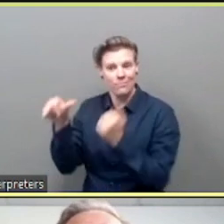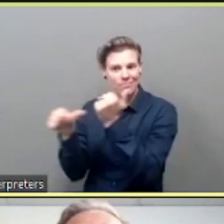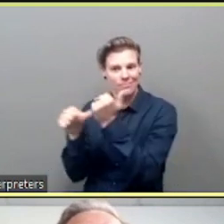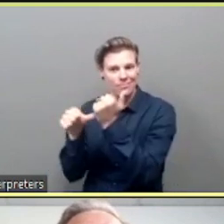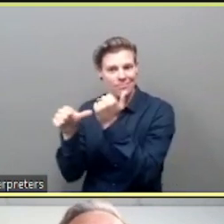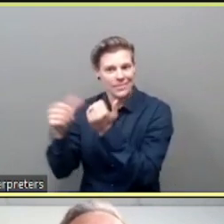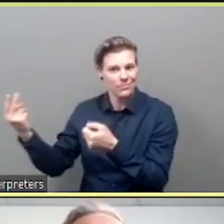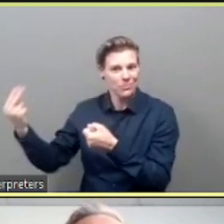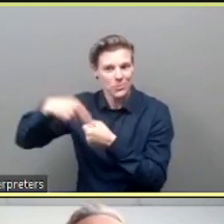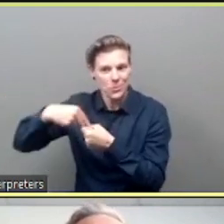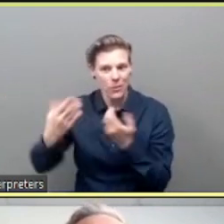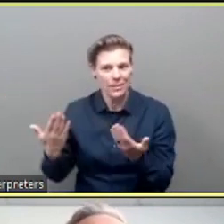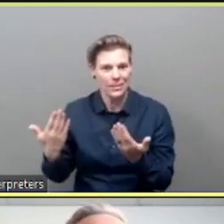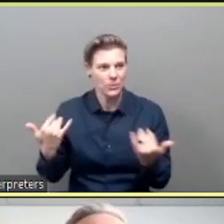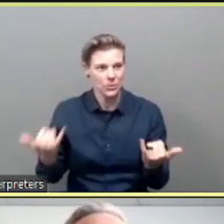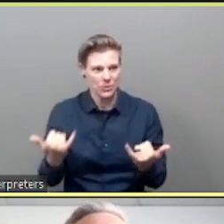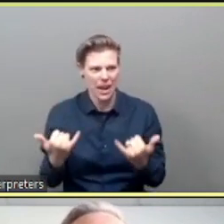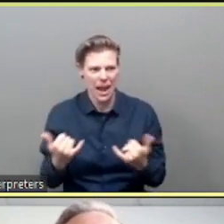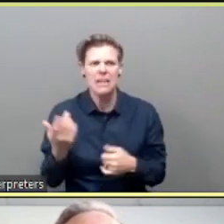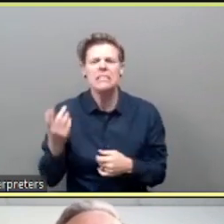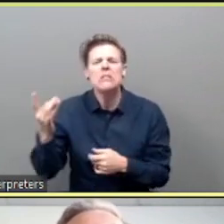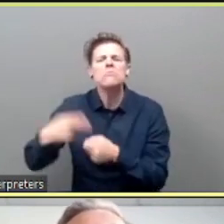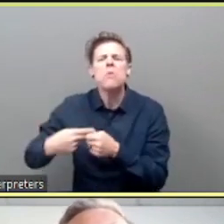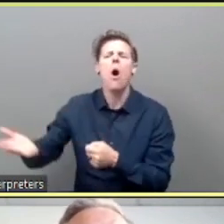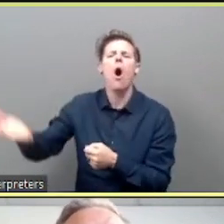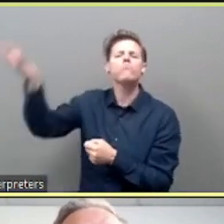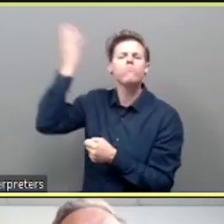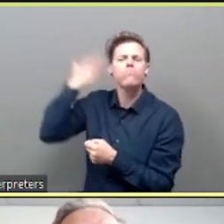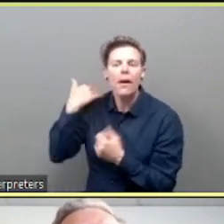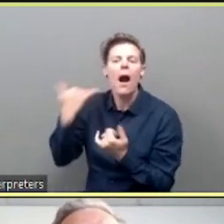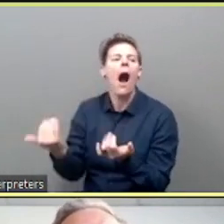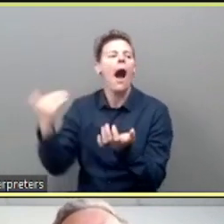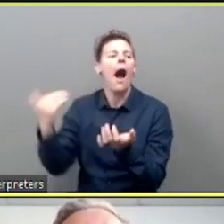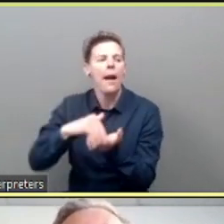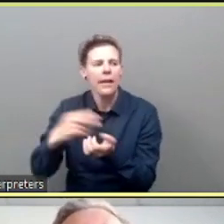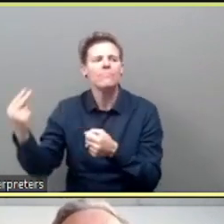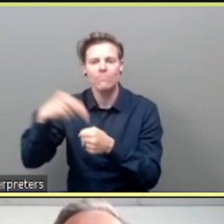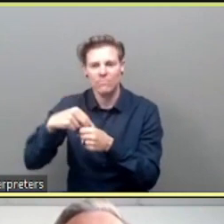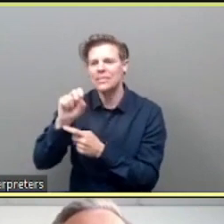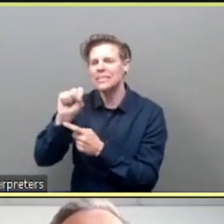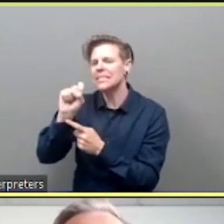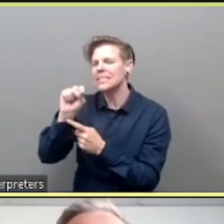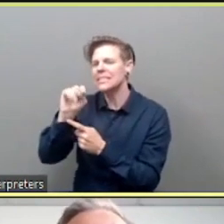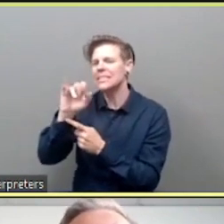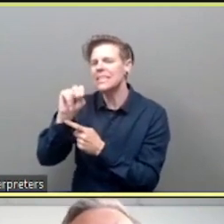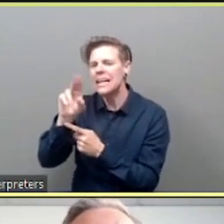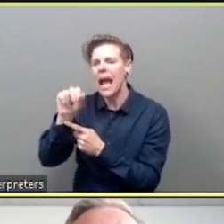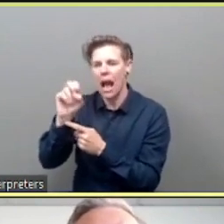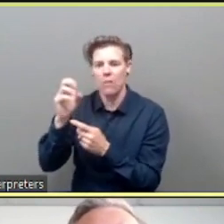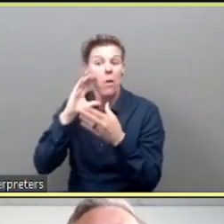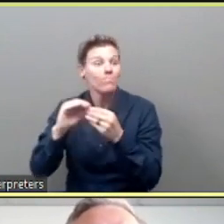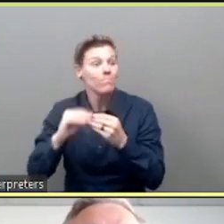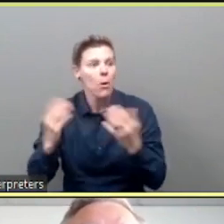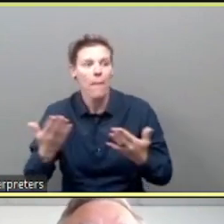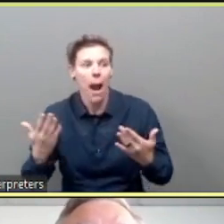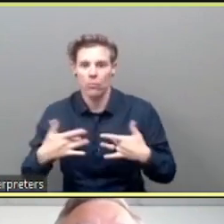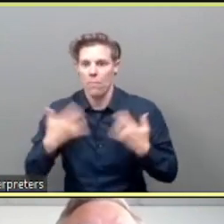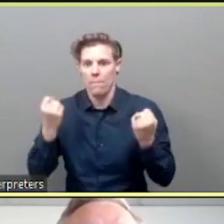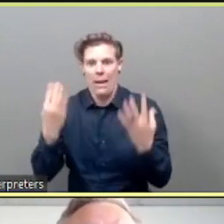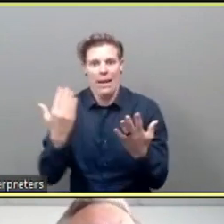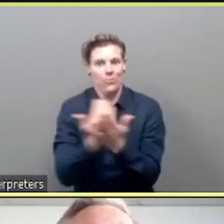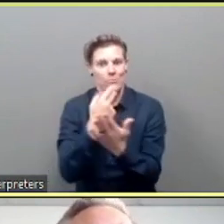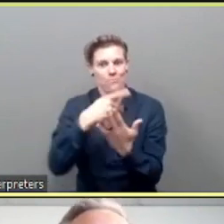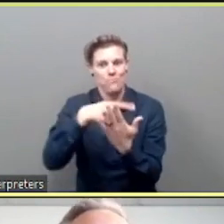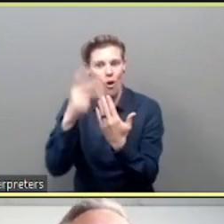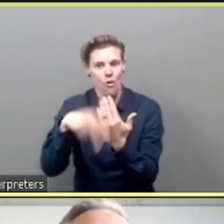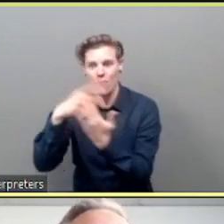was here recently, Kurt Steinhaus, with an exciting update about a pilot of a great new program going on in Alamogordo